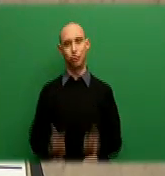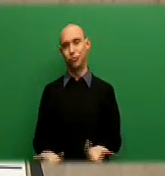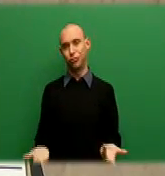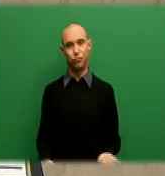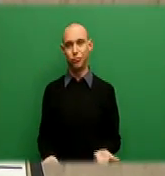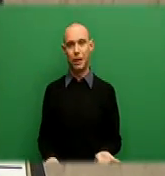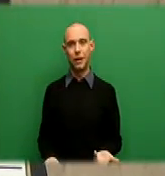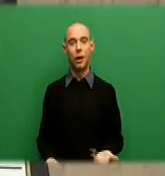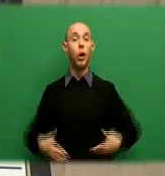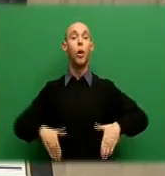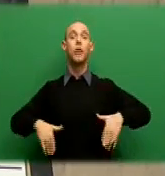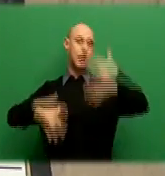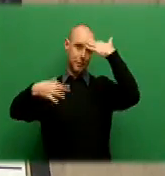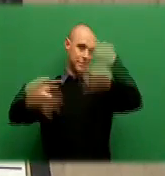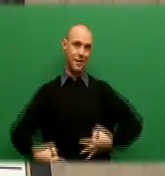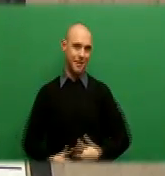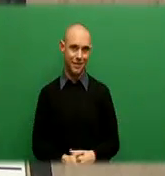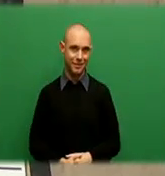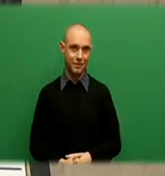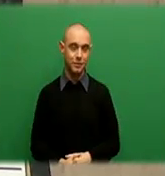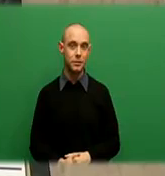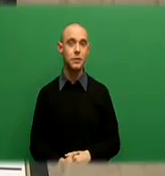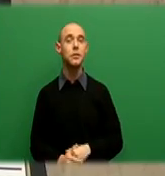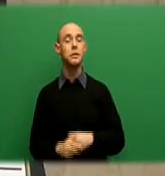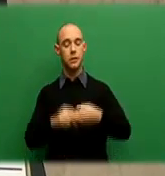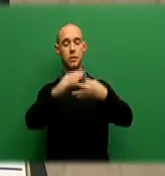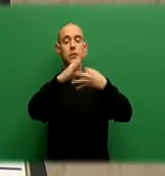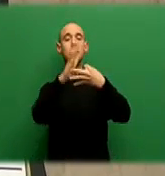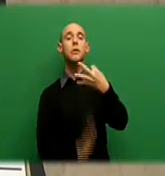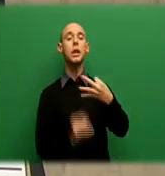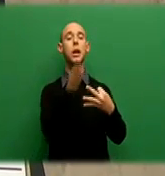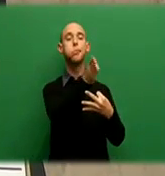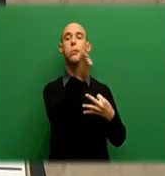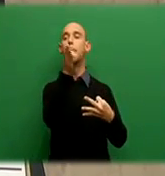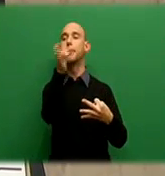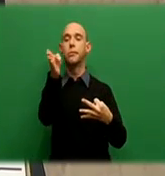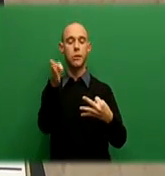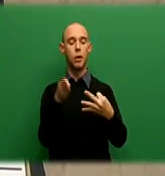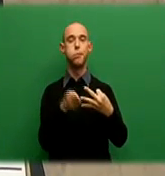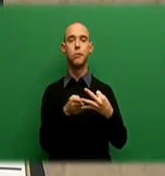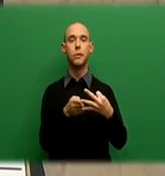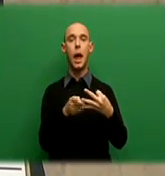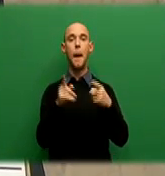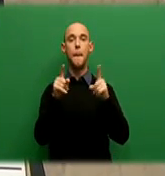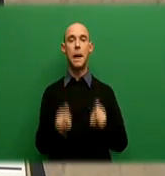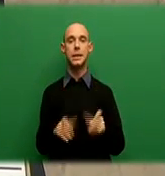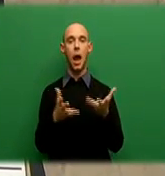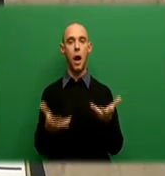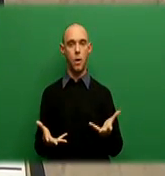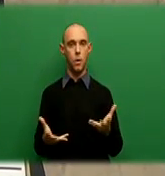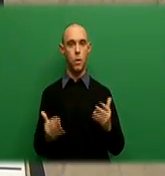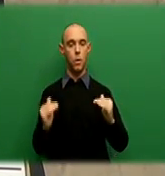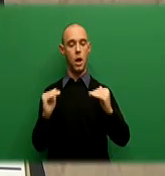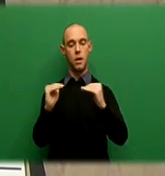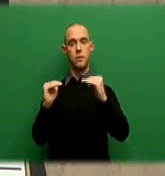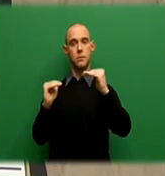quite a number of them do not necessarily require all three major rating agencies to be at investment grade. Two